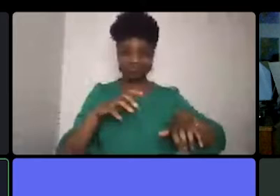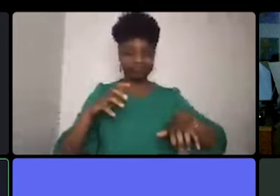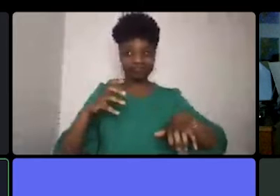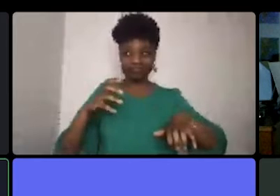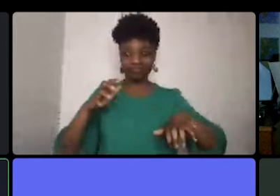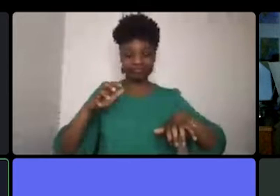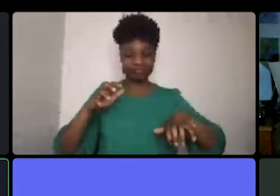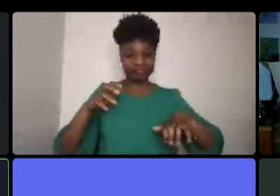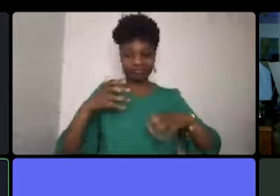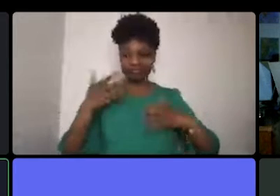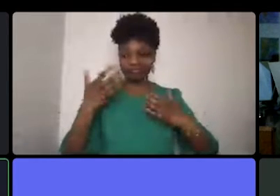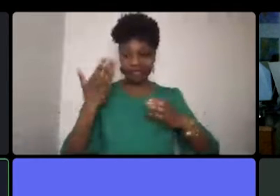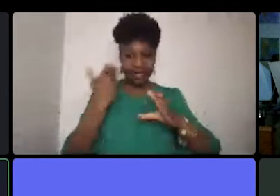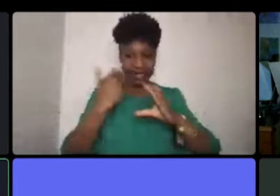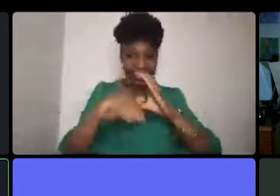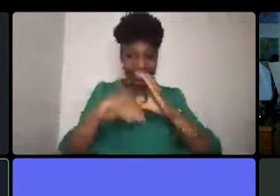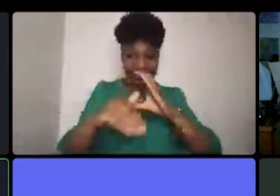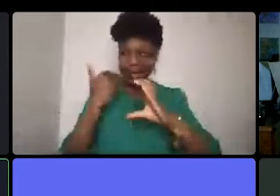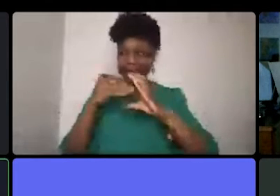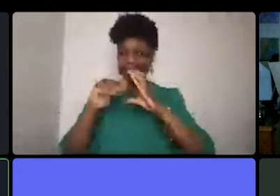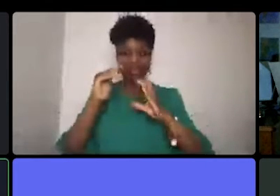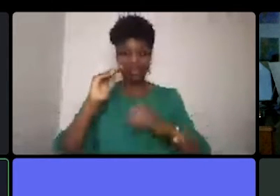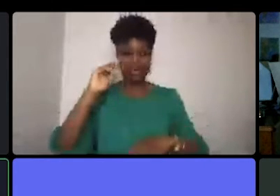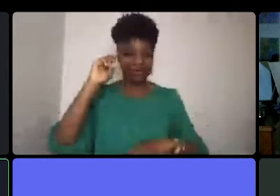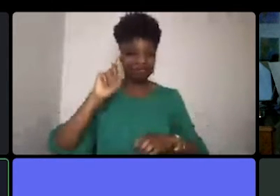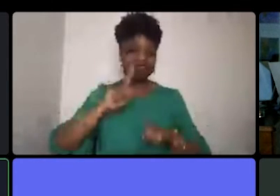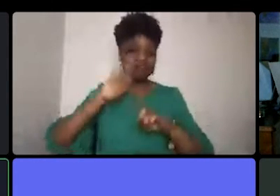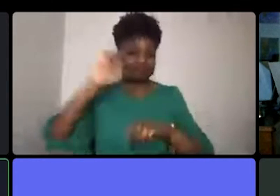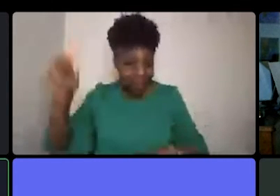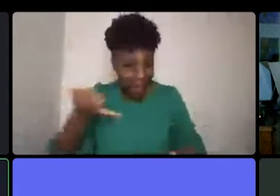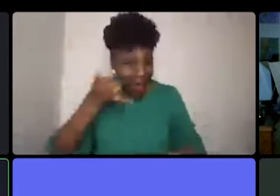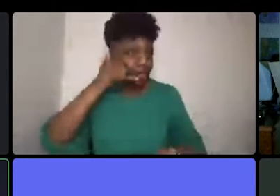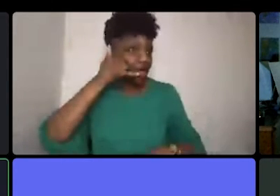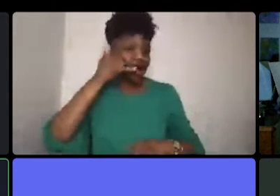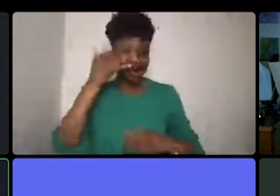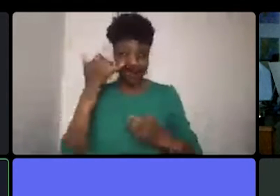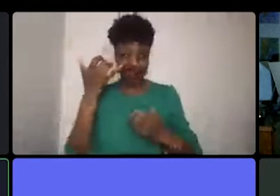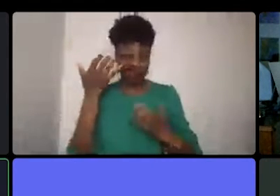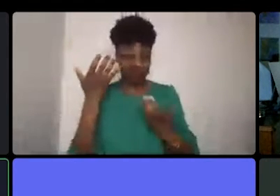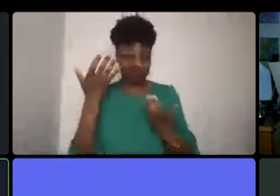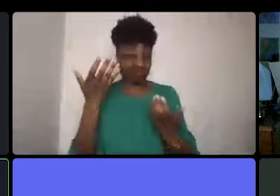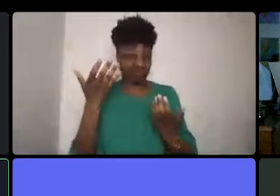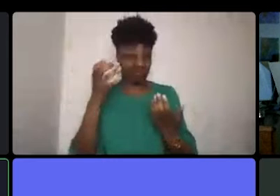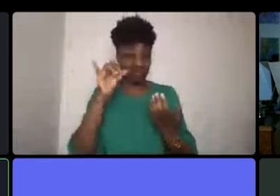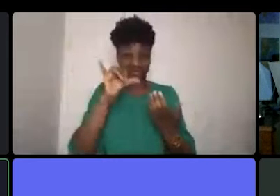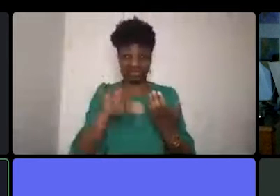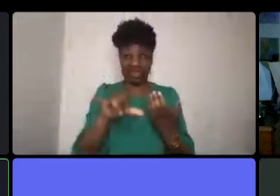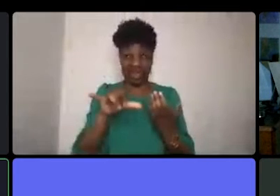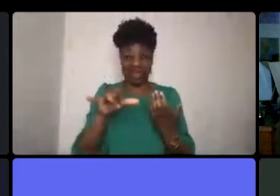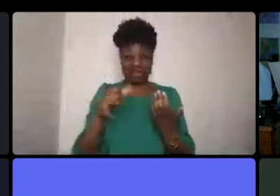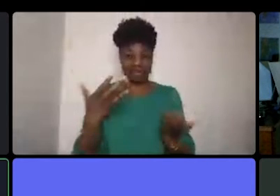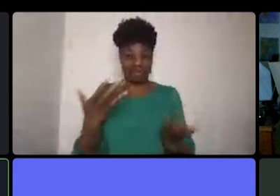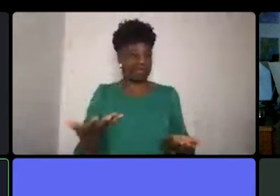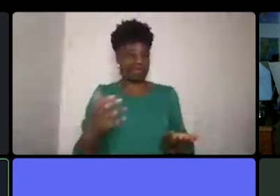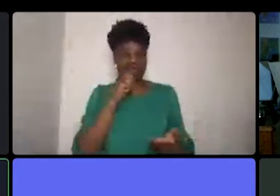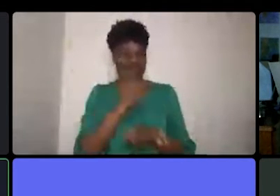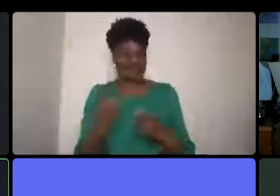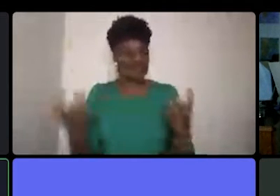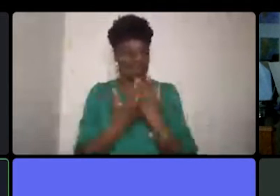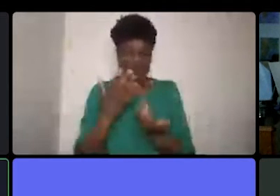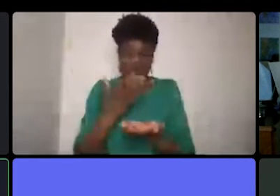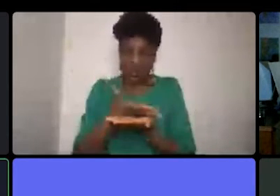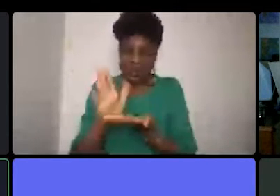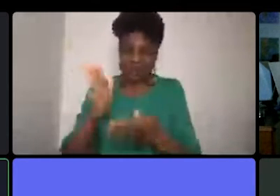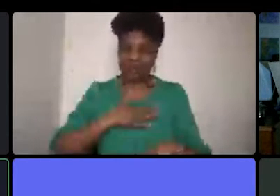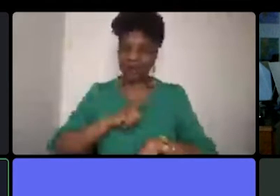emailing, and that sort of thing. And whole time I knew what I wanted to do, and I felt like while I was there, I was wasting so much of my time. And